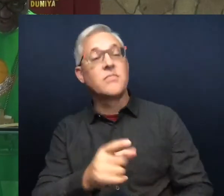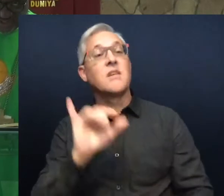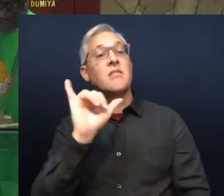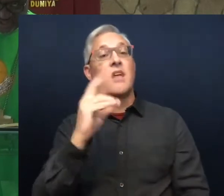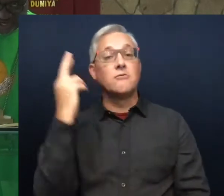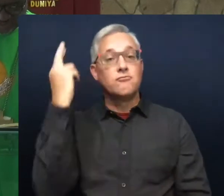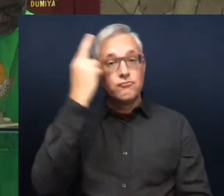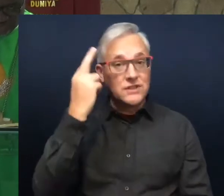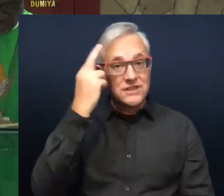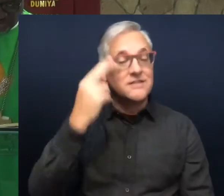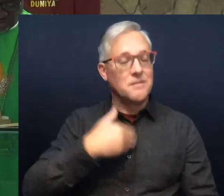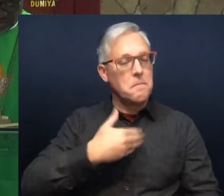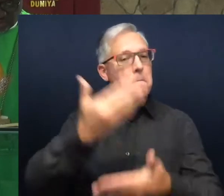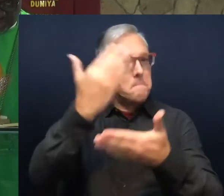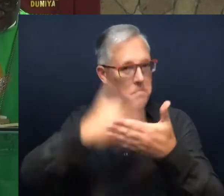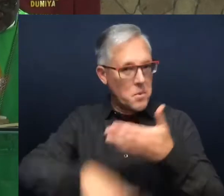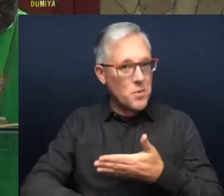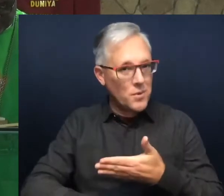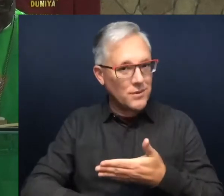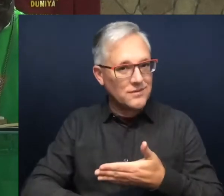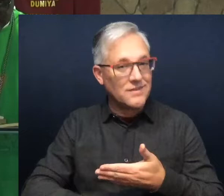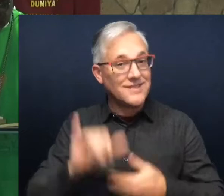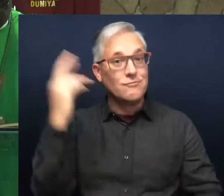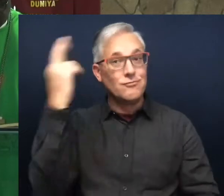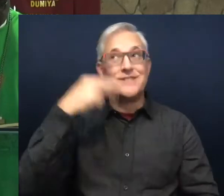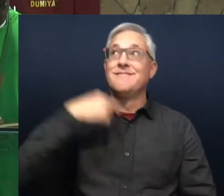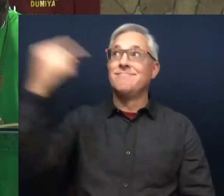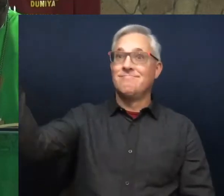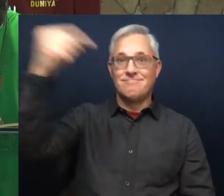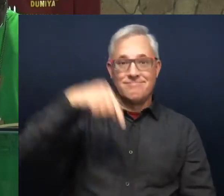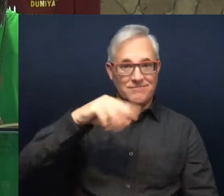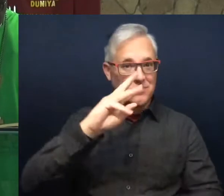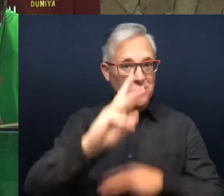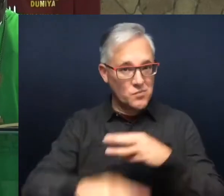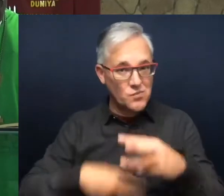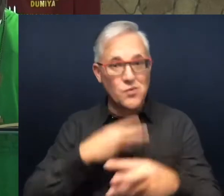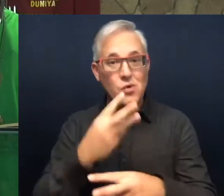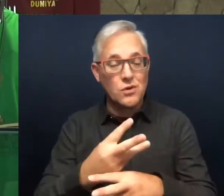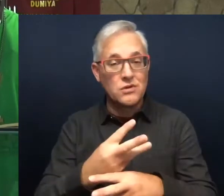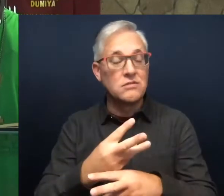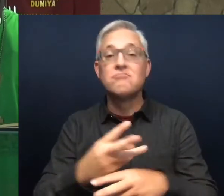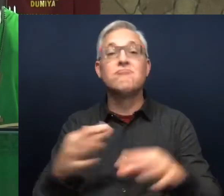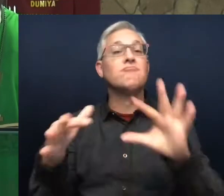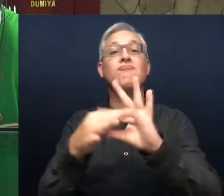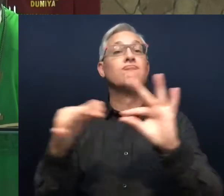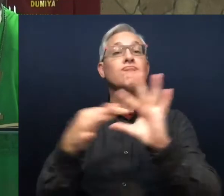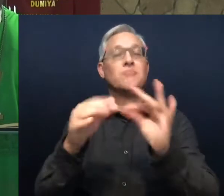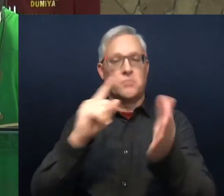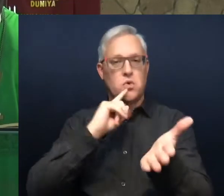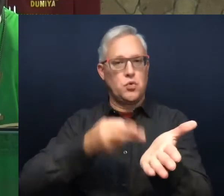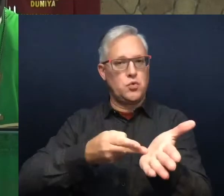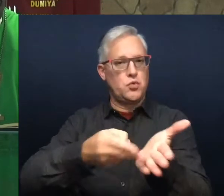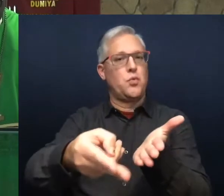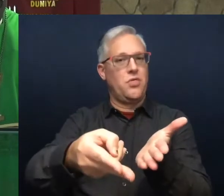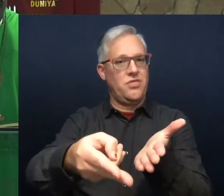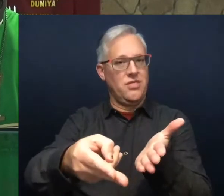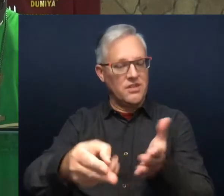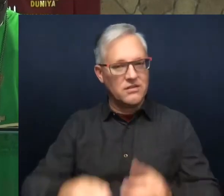reason I was born, and for this I came into the world, to testify to the truth.